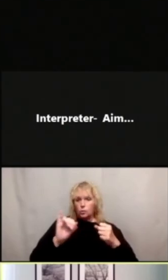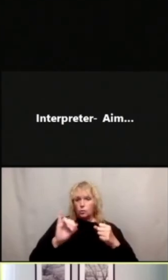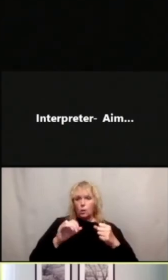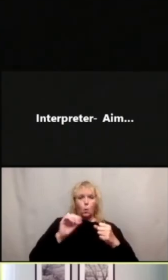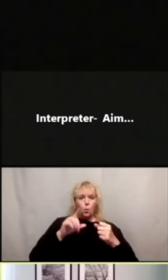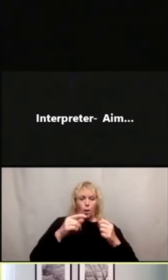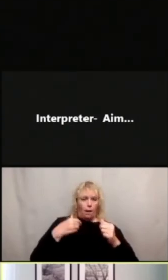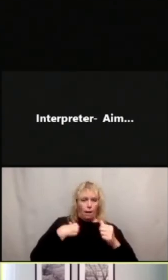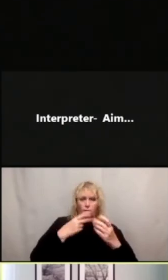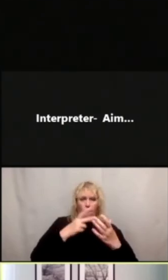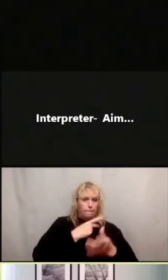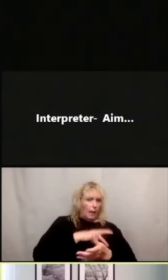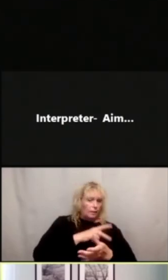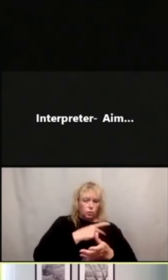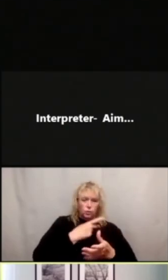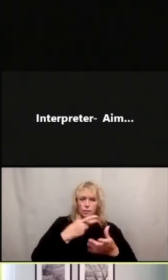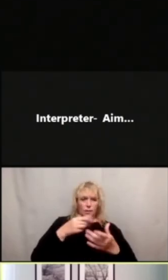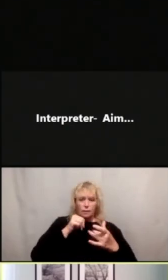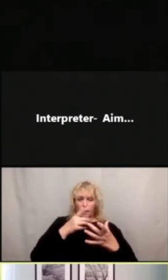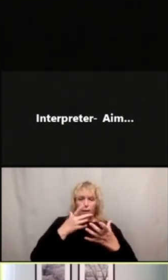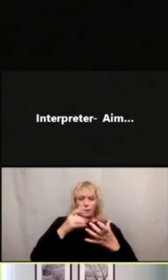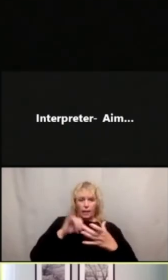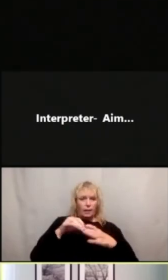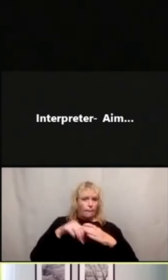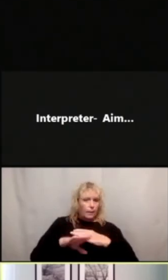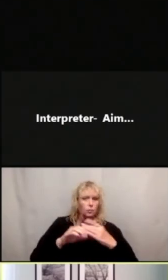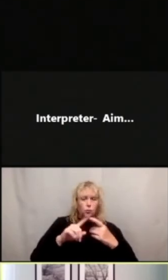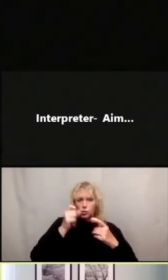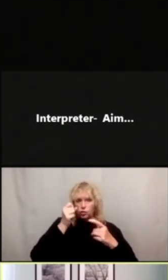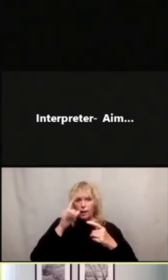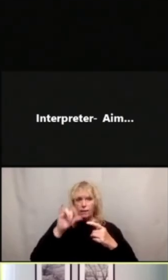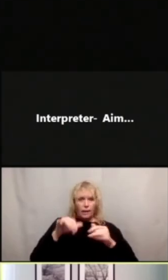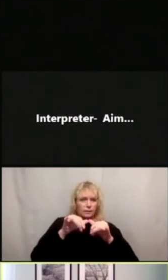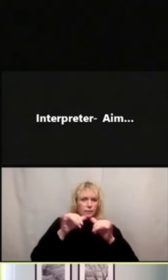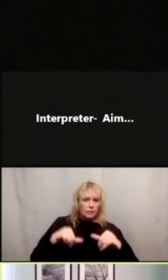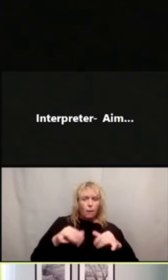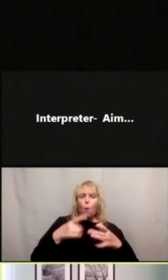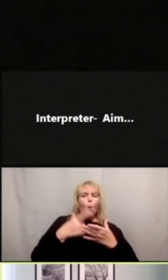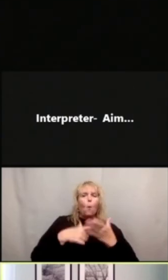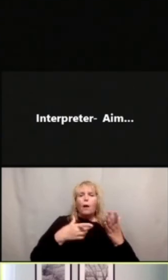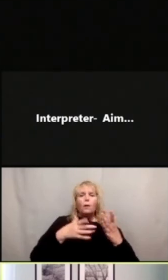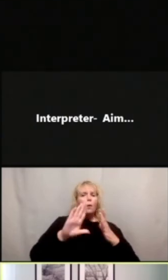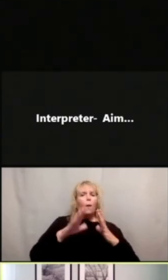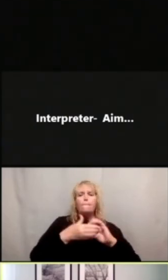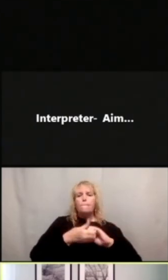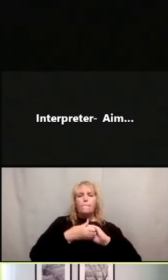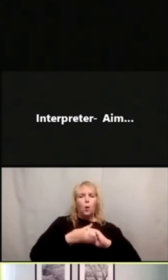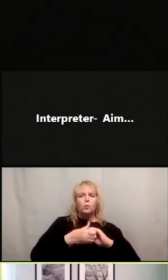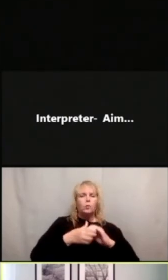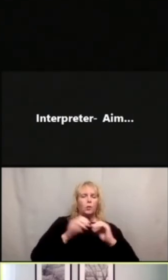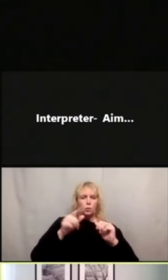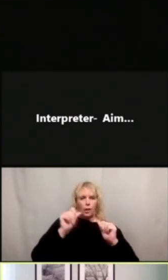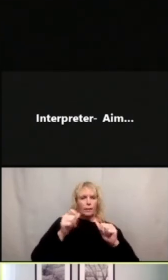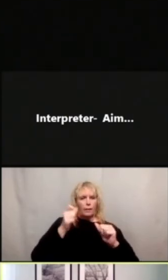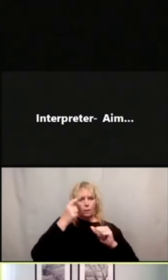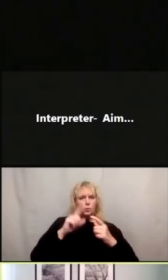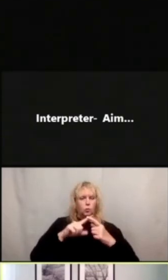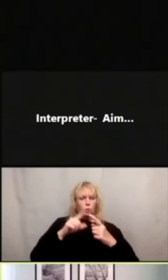not, really understanding the system? Well, what can you do? What partnership can you develop in order to achieve that goal?